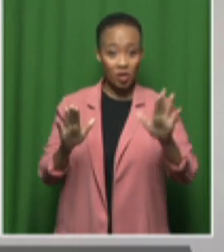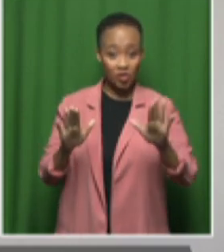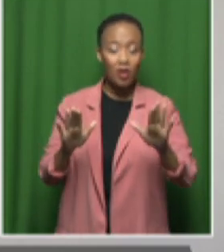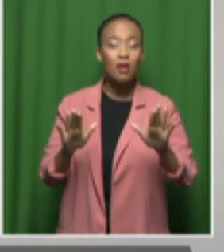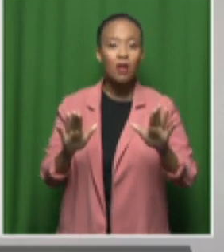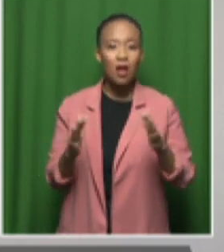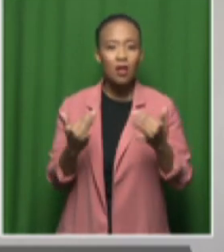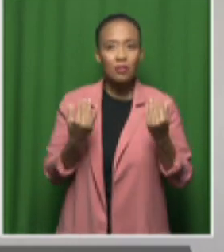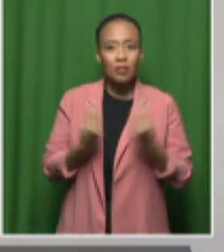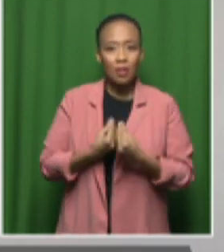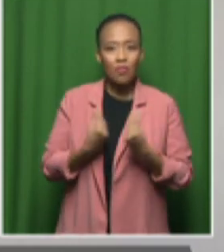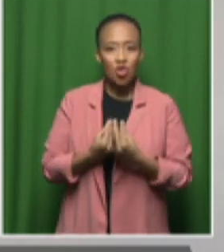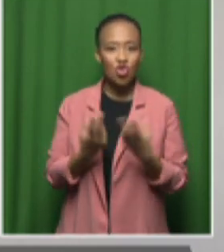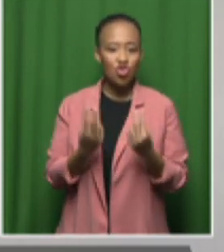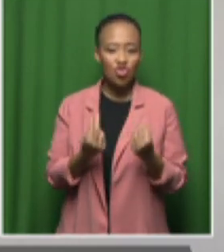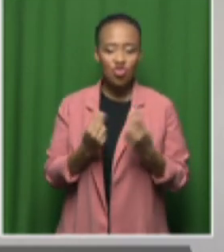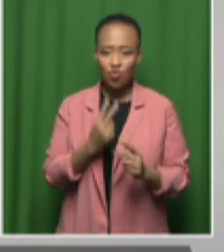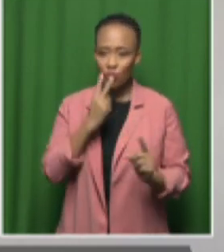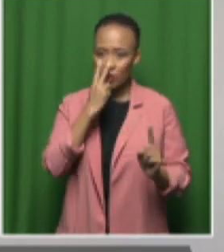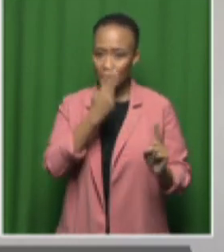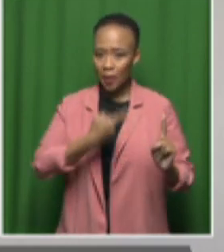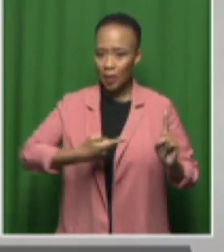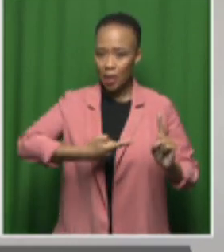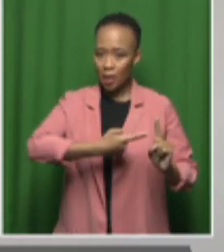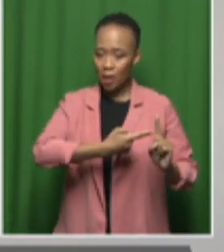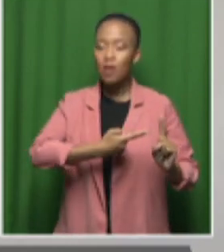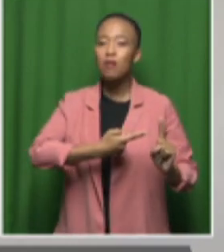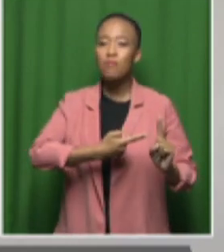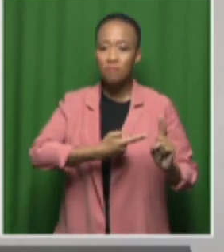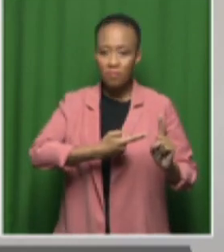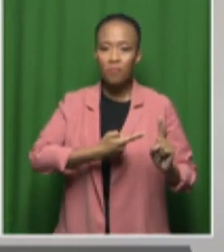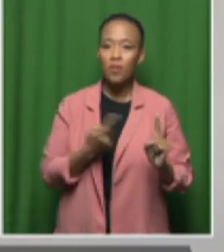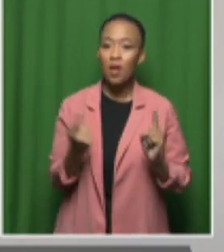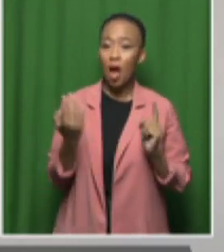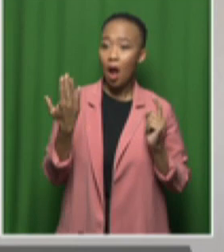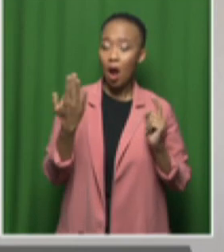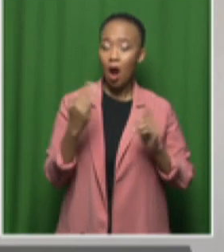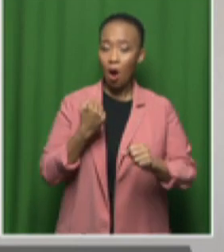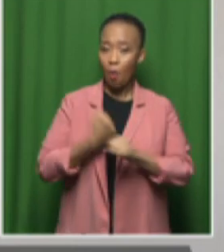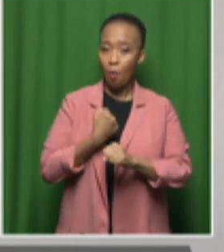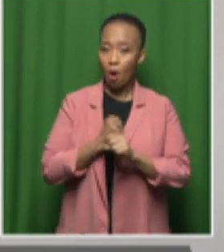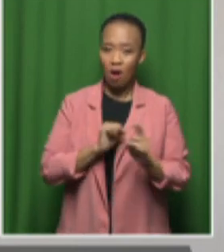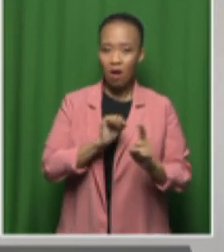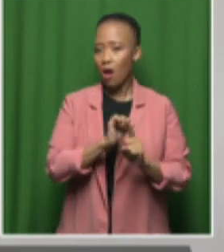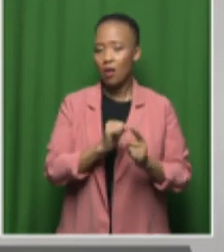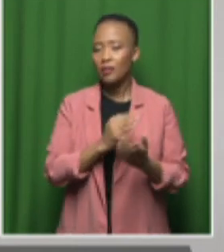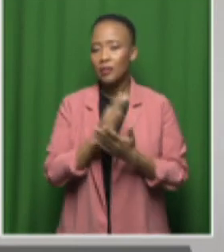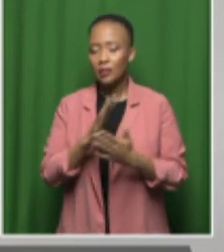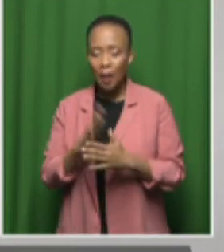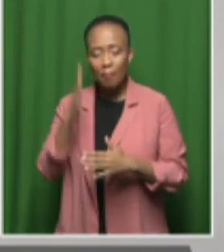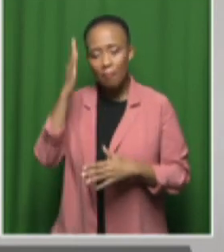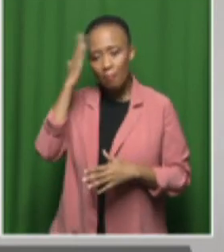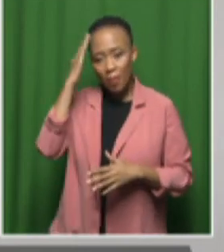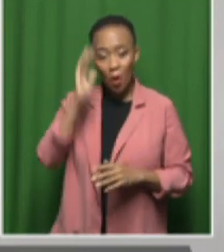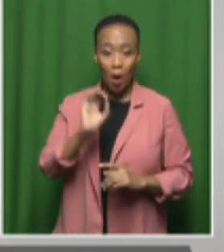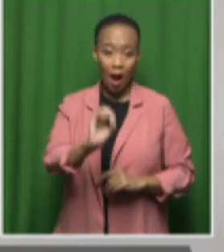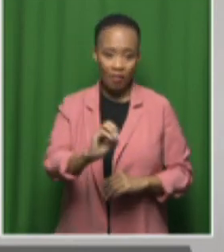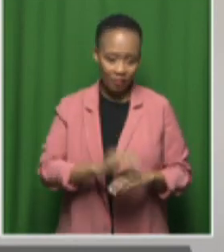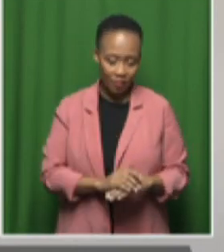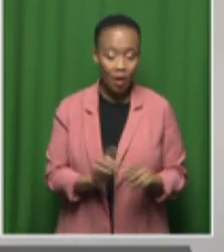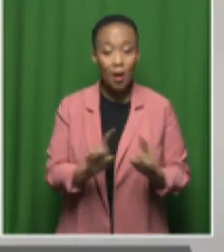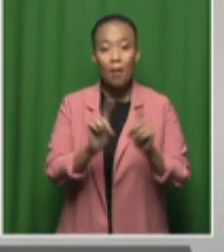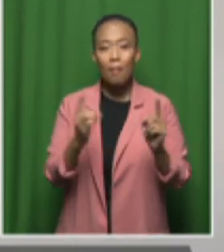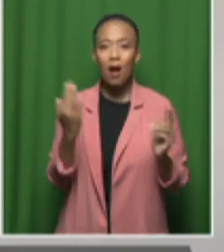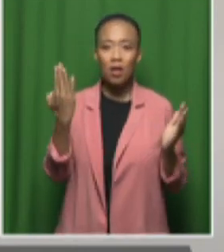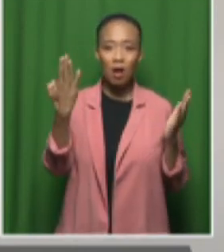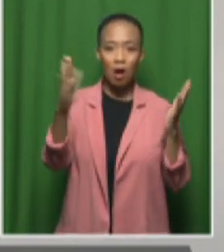us to see Mom Esther's work, as many of us are familiar with it. But in this exhibition, we get to see over